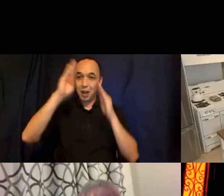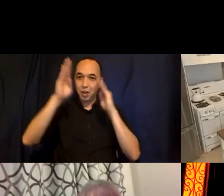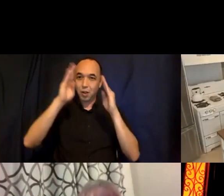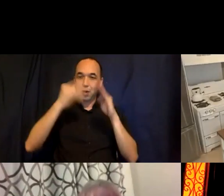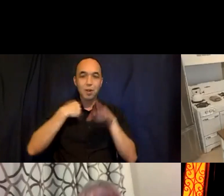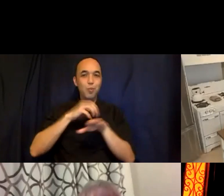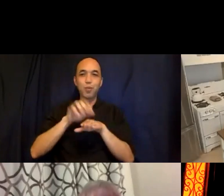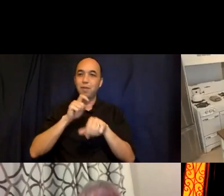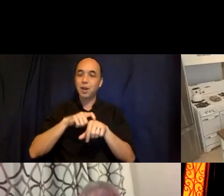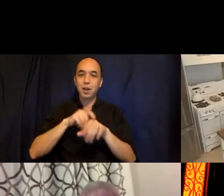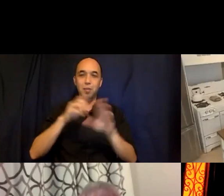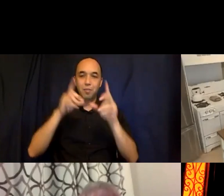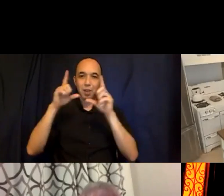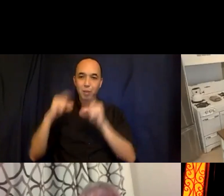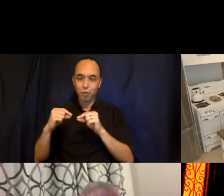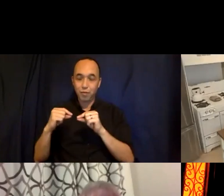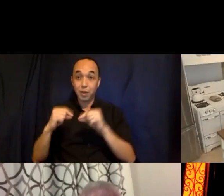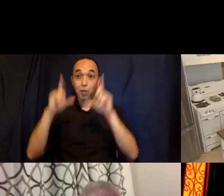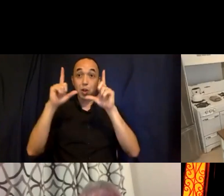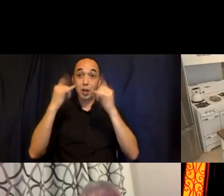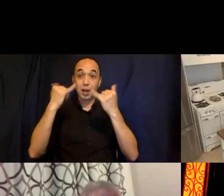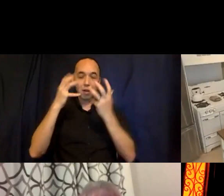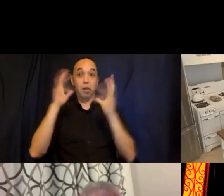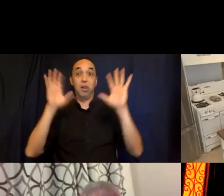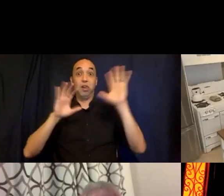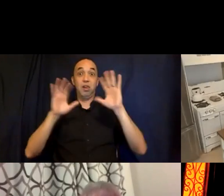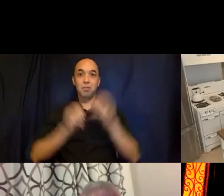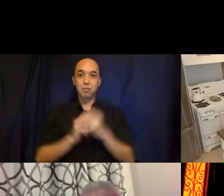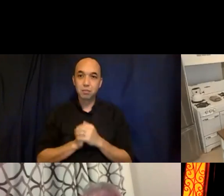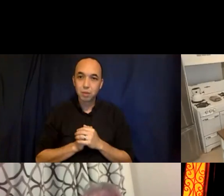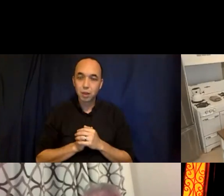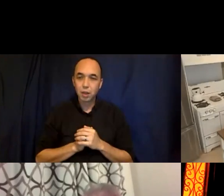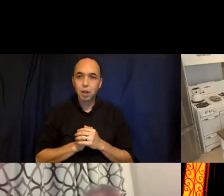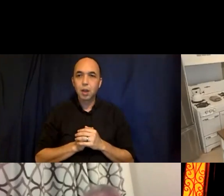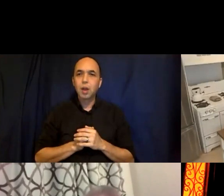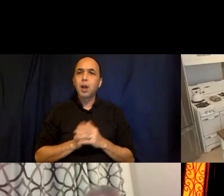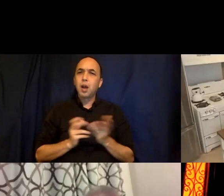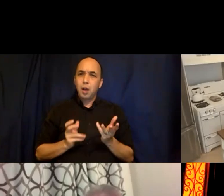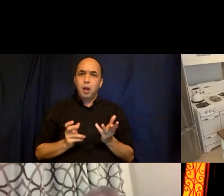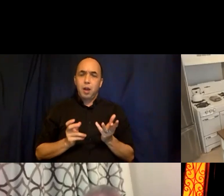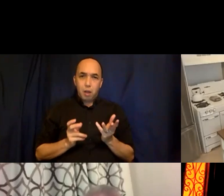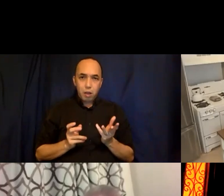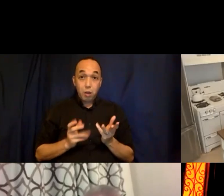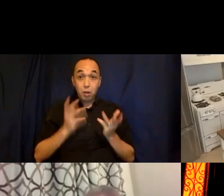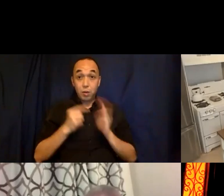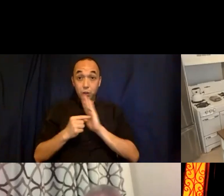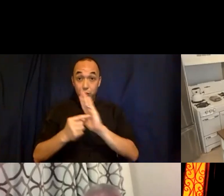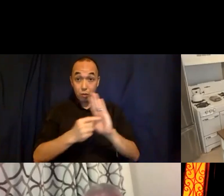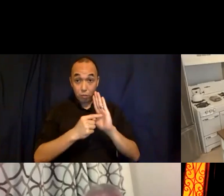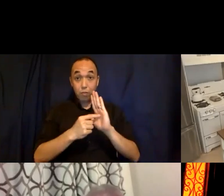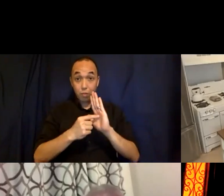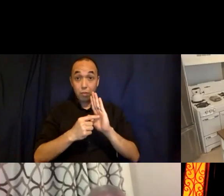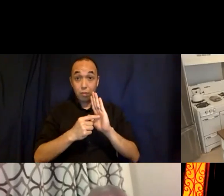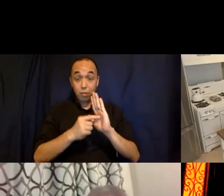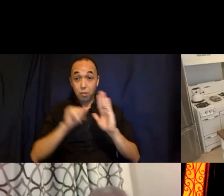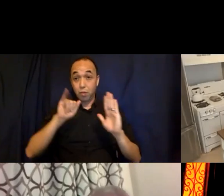here. I can see. Yeah, hello. So we're going to be, I actually wanted to show you guys what the GISH item